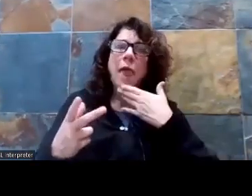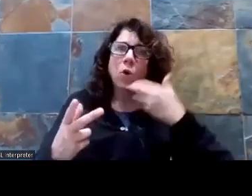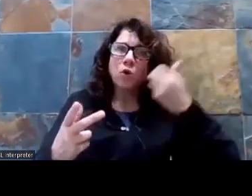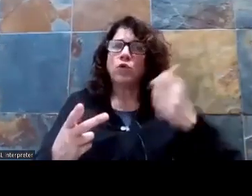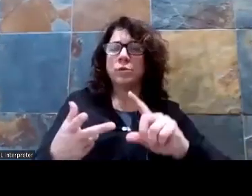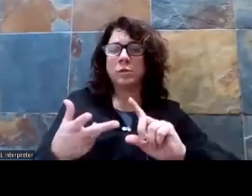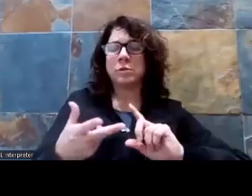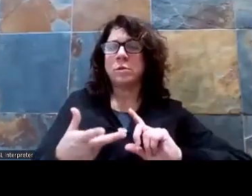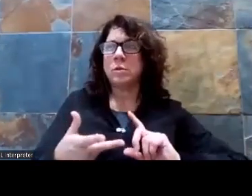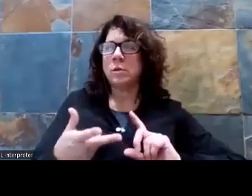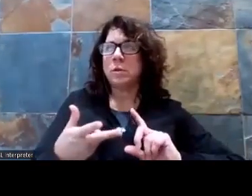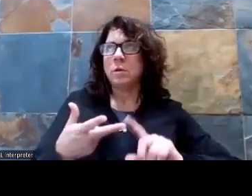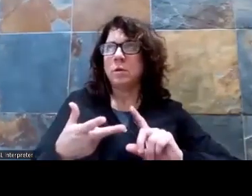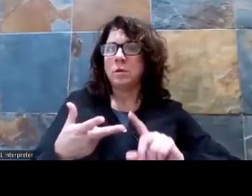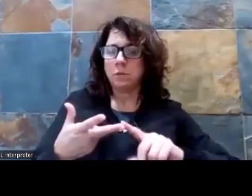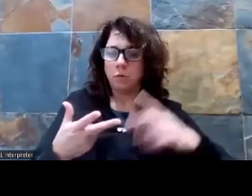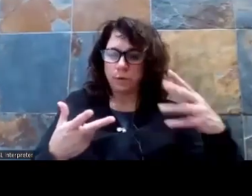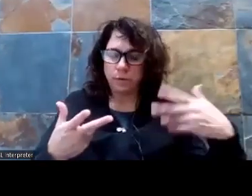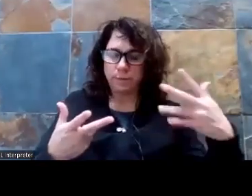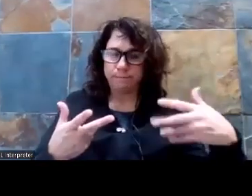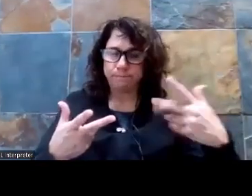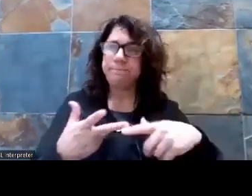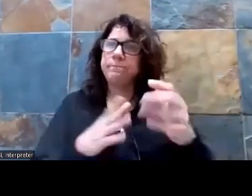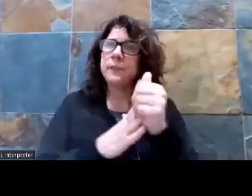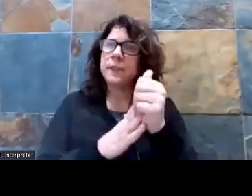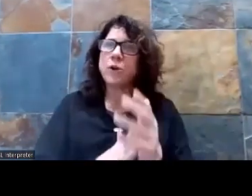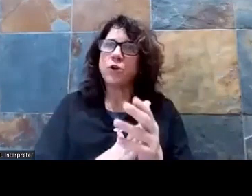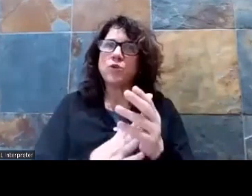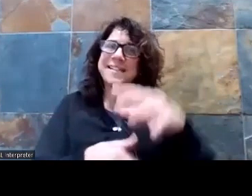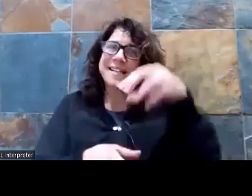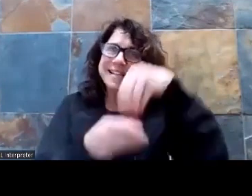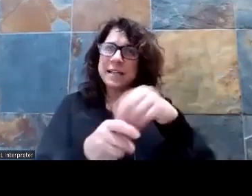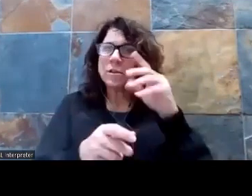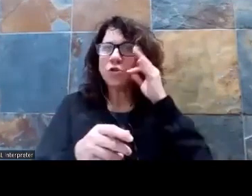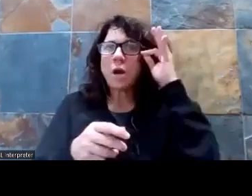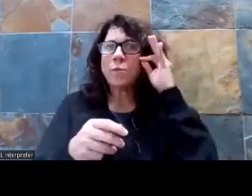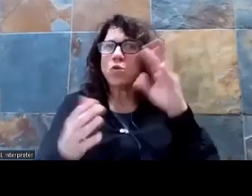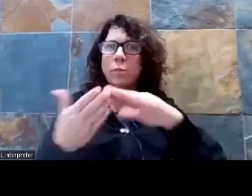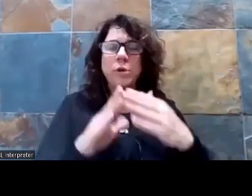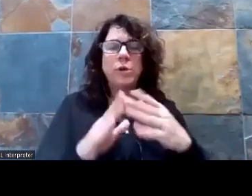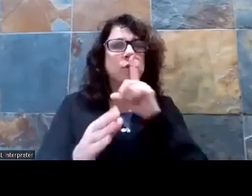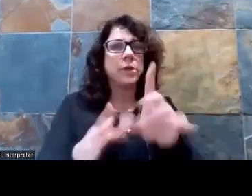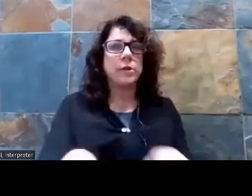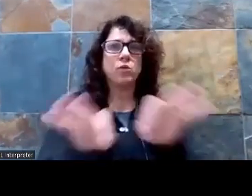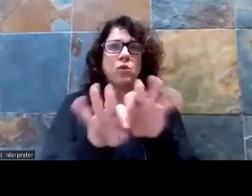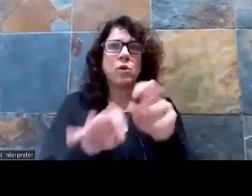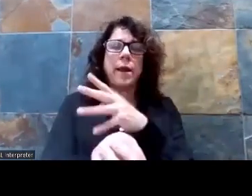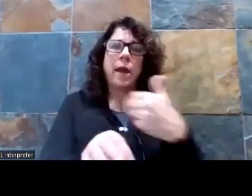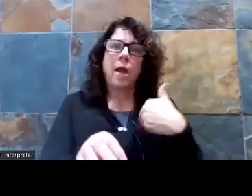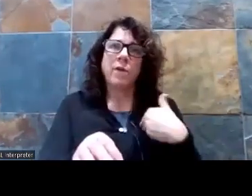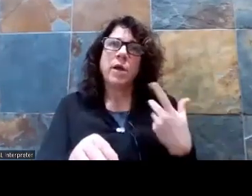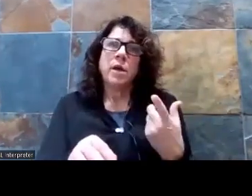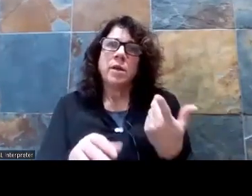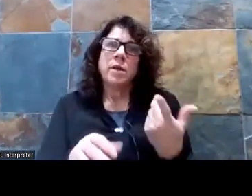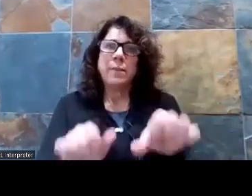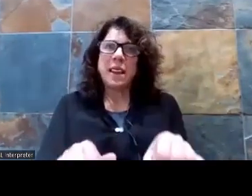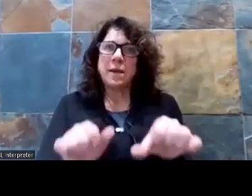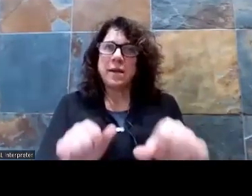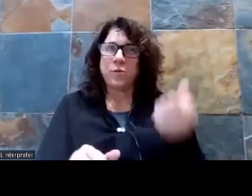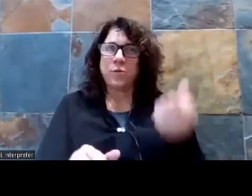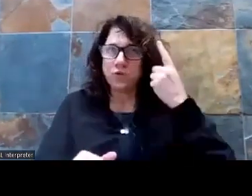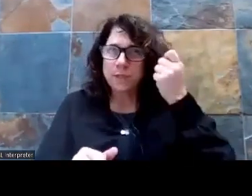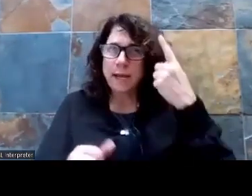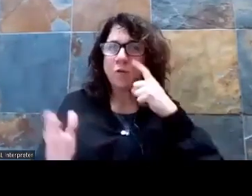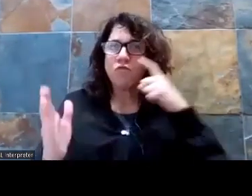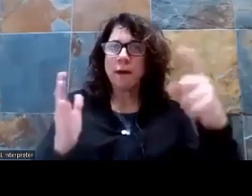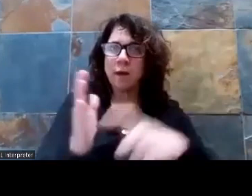with you know, leaders within tribal communities is also important, but also having the ability to understand